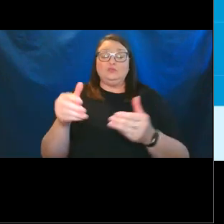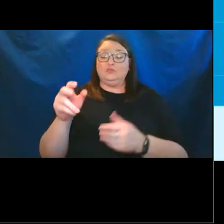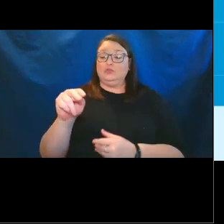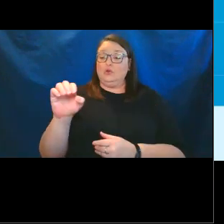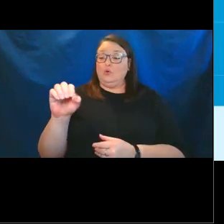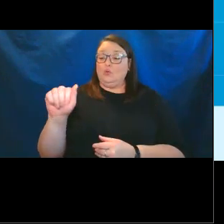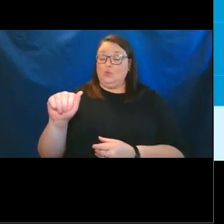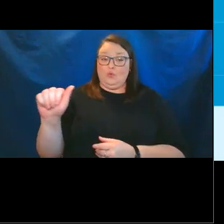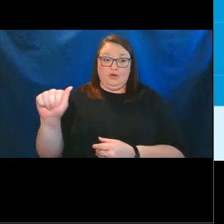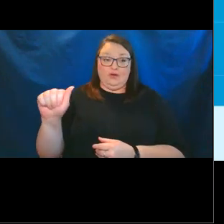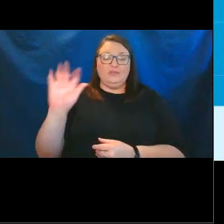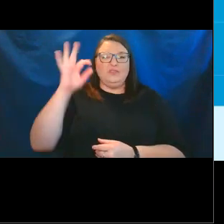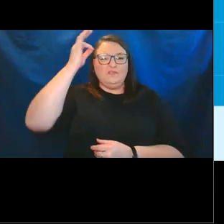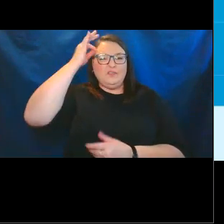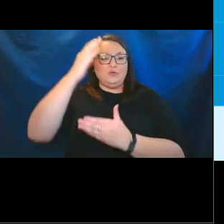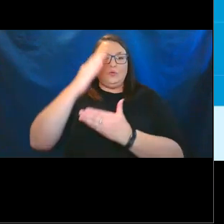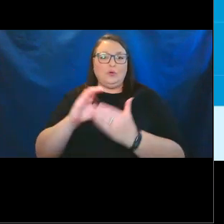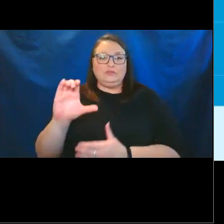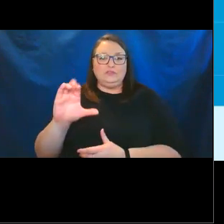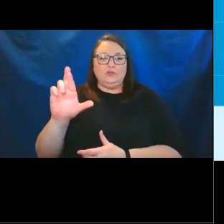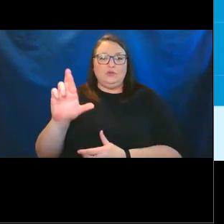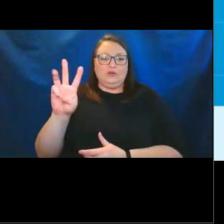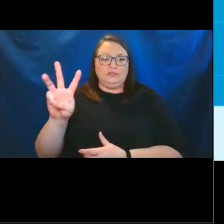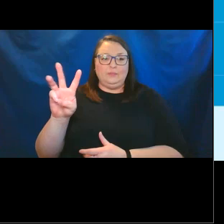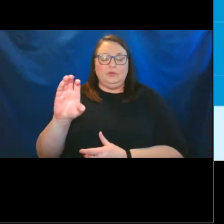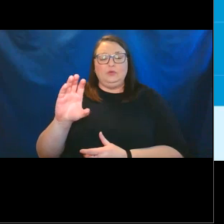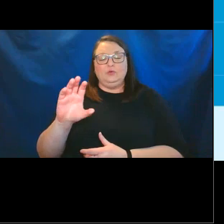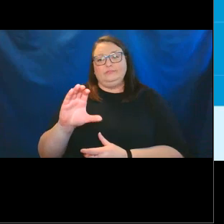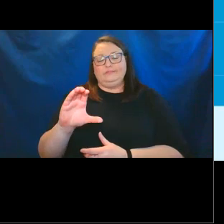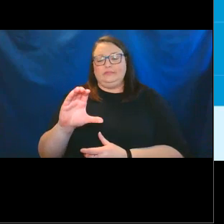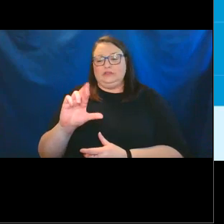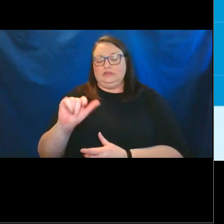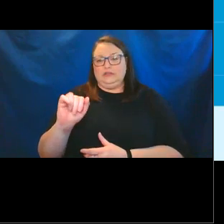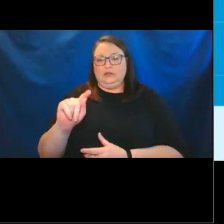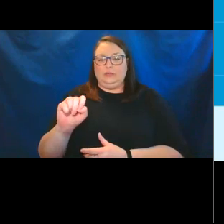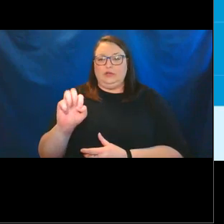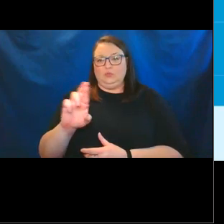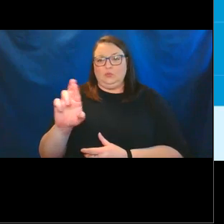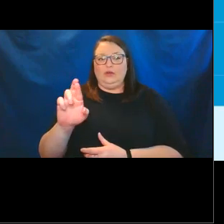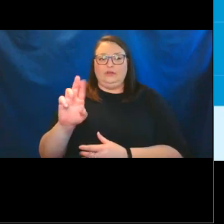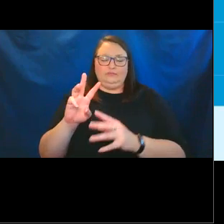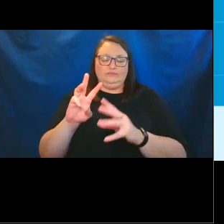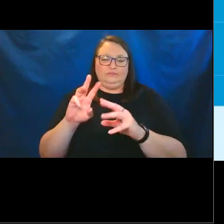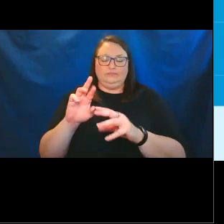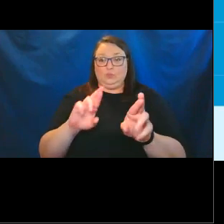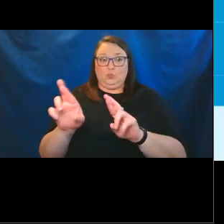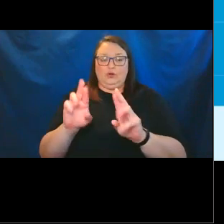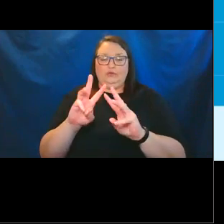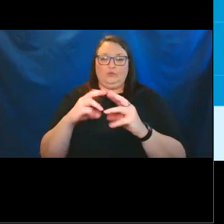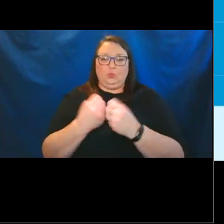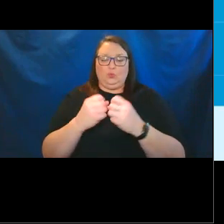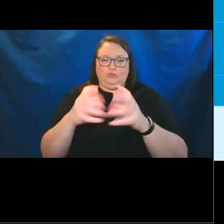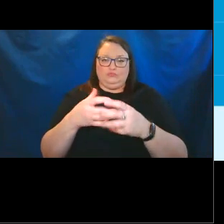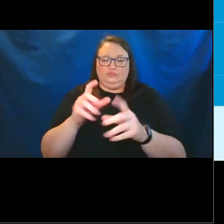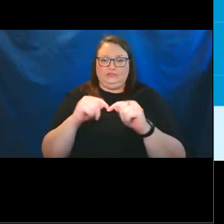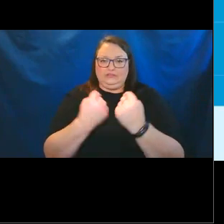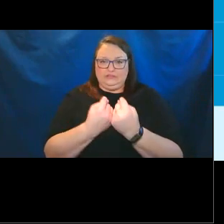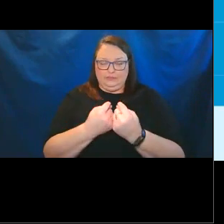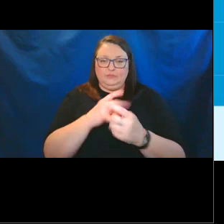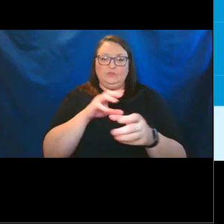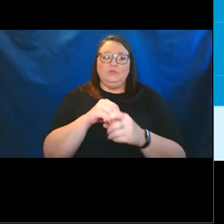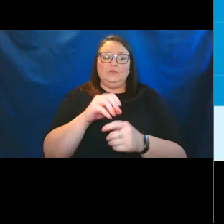side of the CRW, or the Climate Ready Workforce team. That's composed of individuals from Sea Grant,